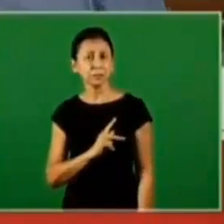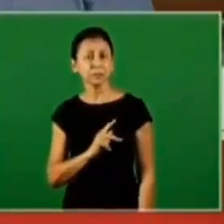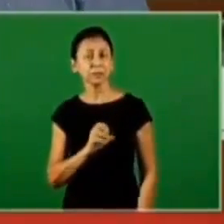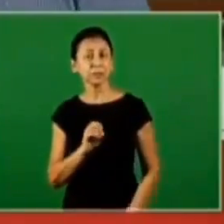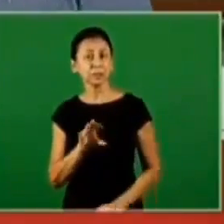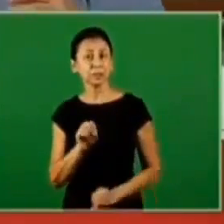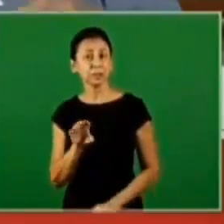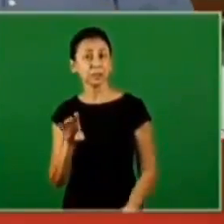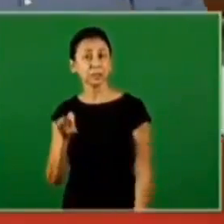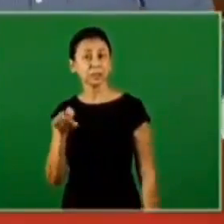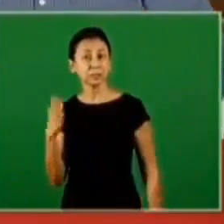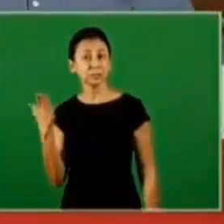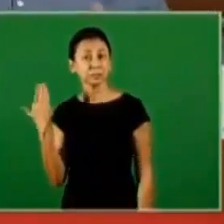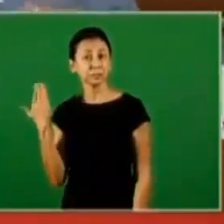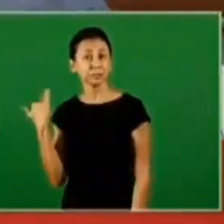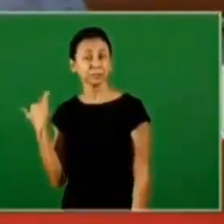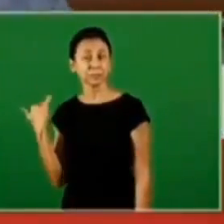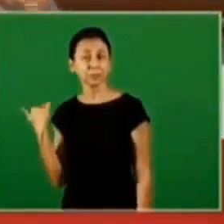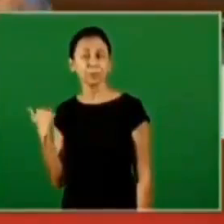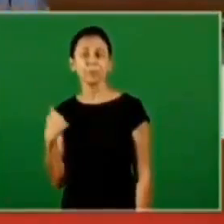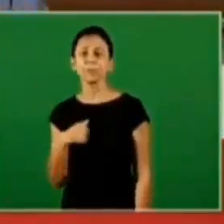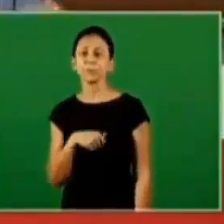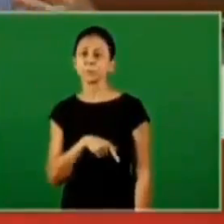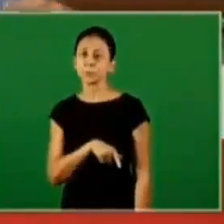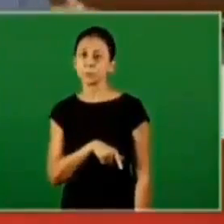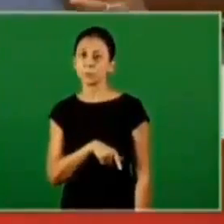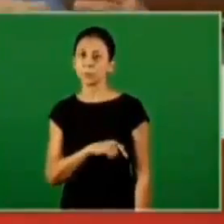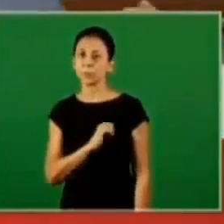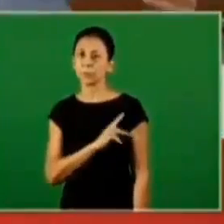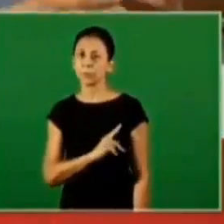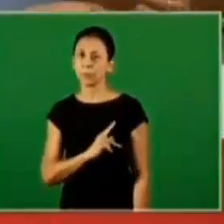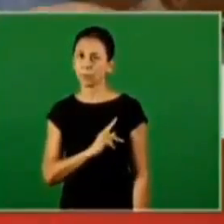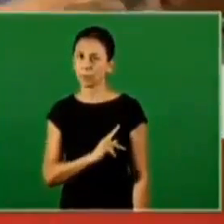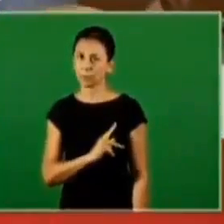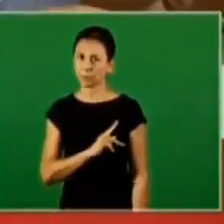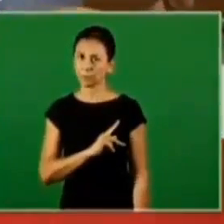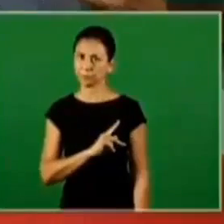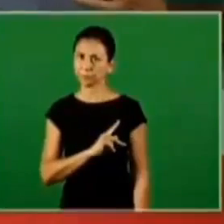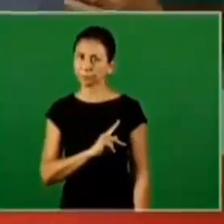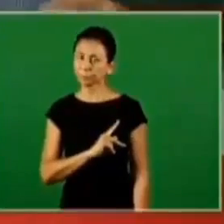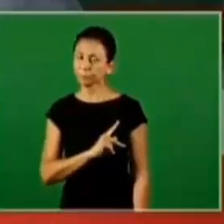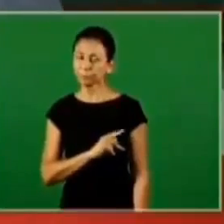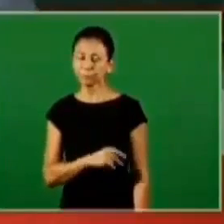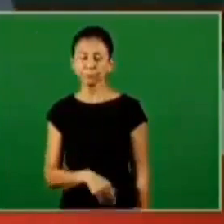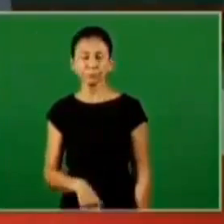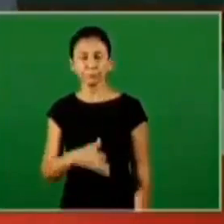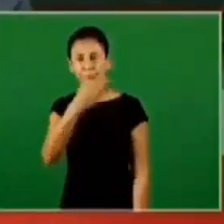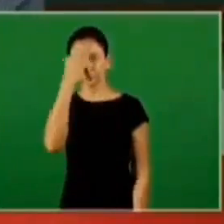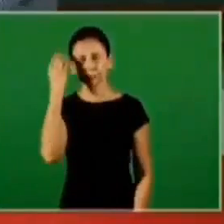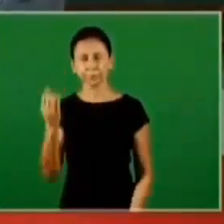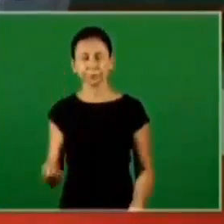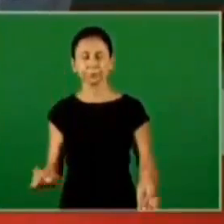to overcome. You know why? Because he had to leave the things that needed